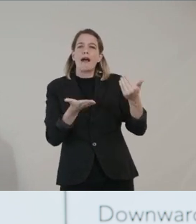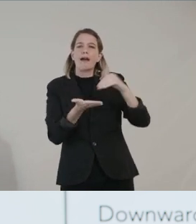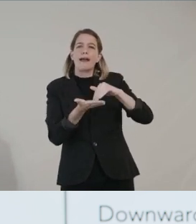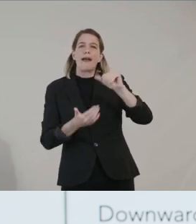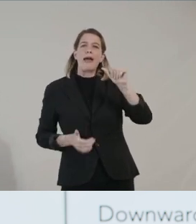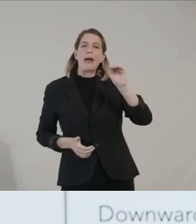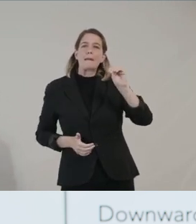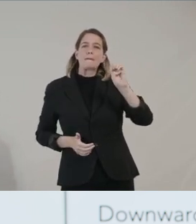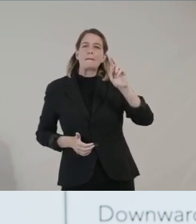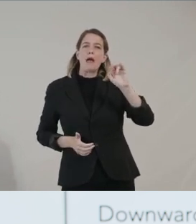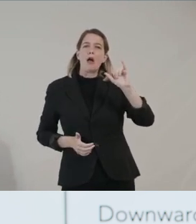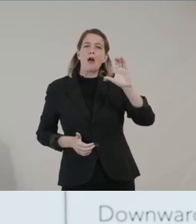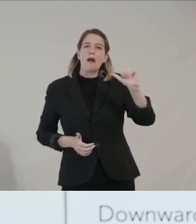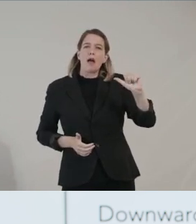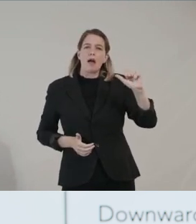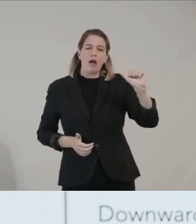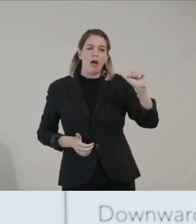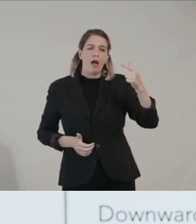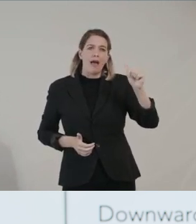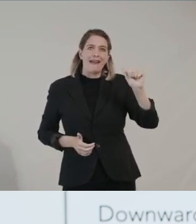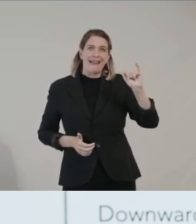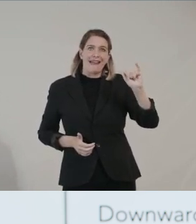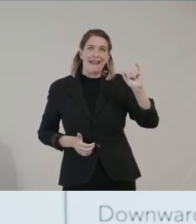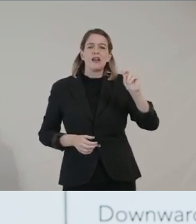and all these things will be at